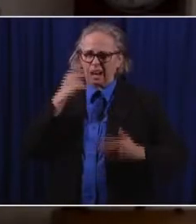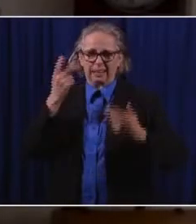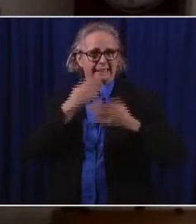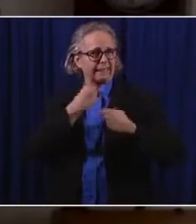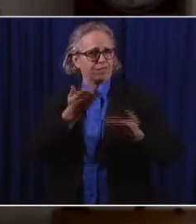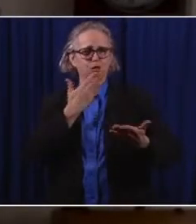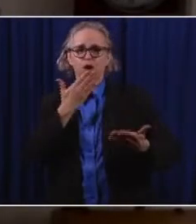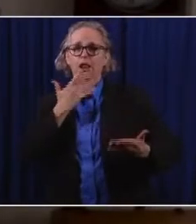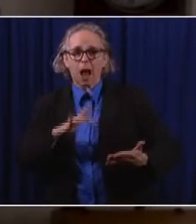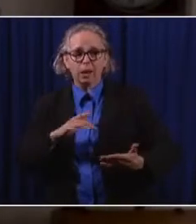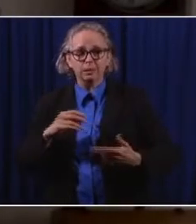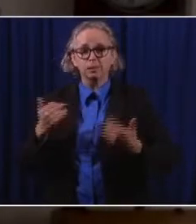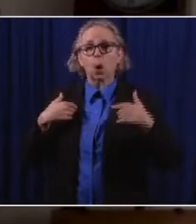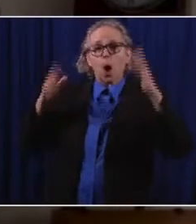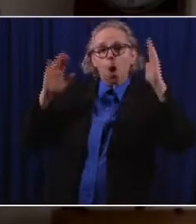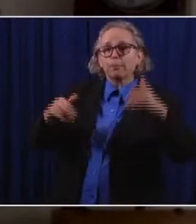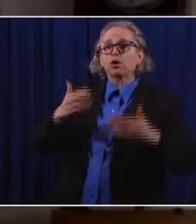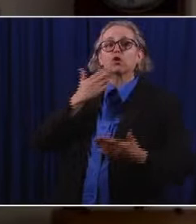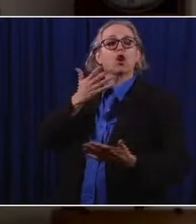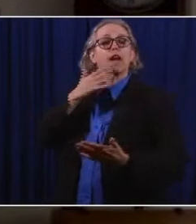see.